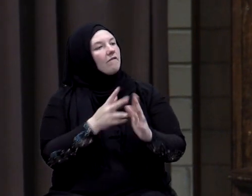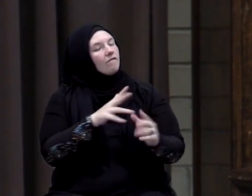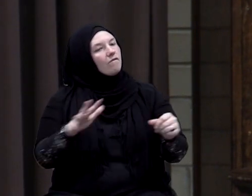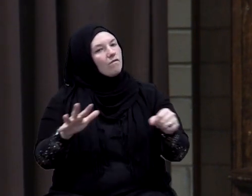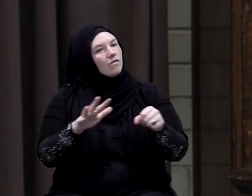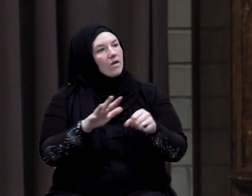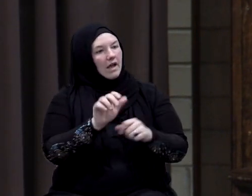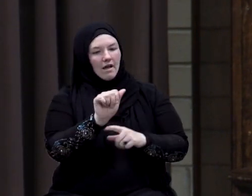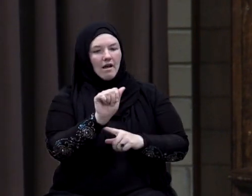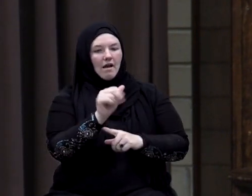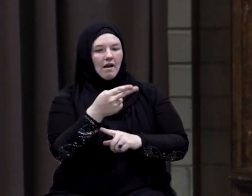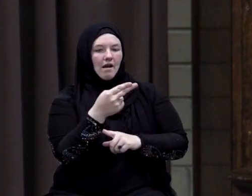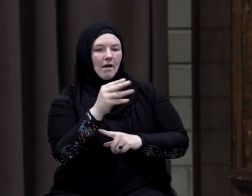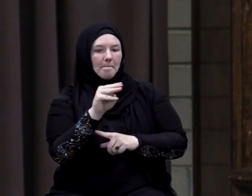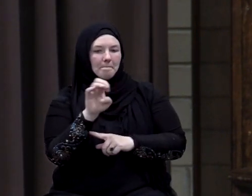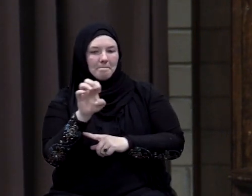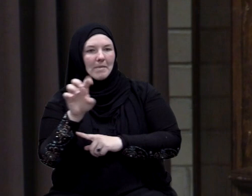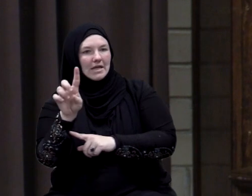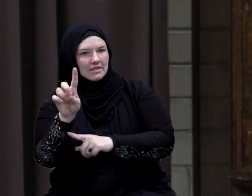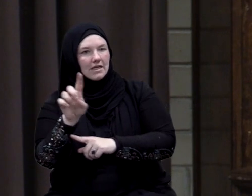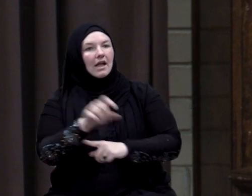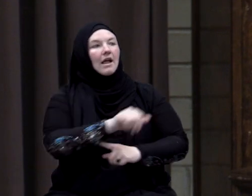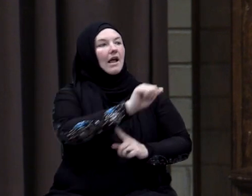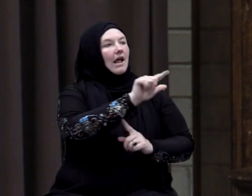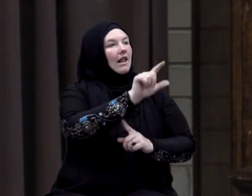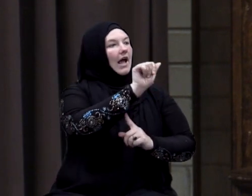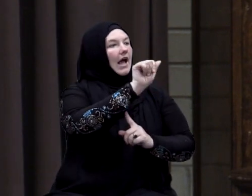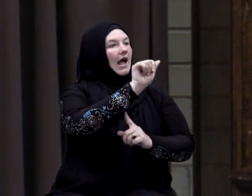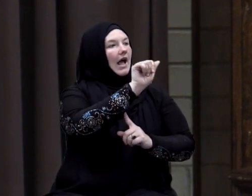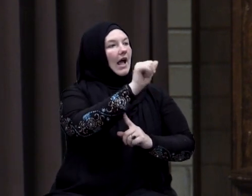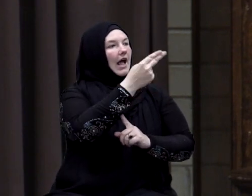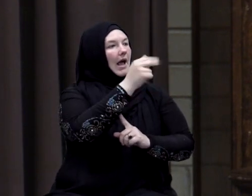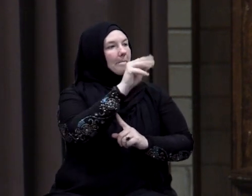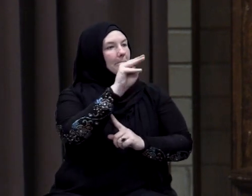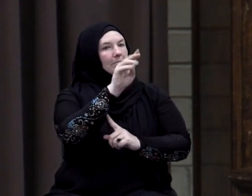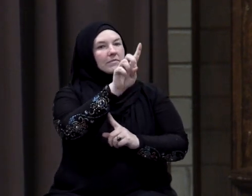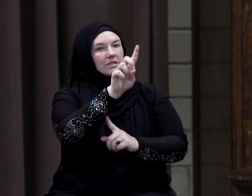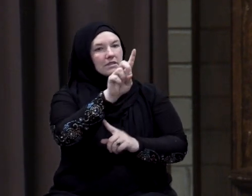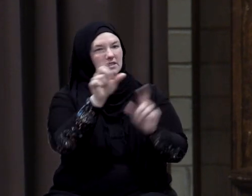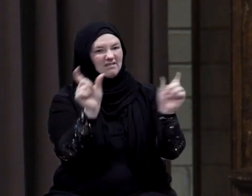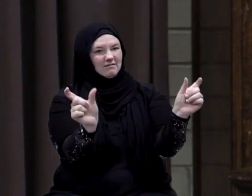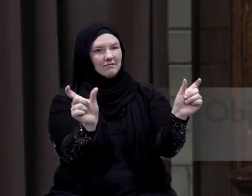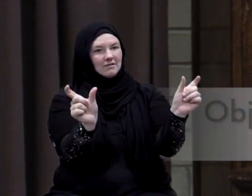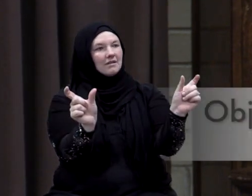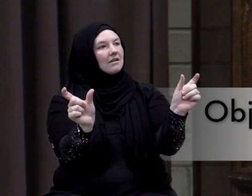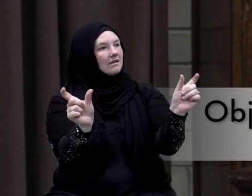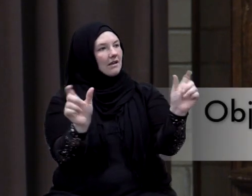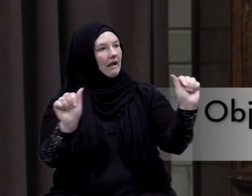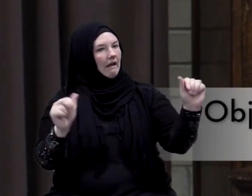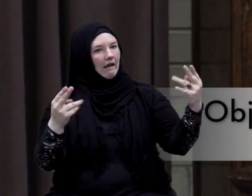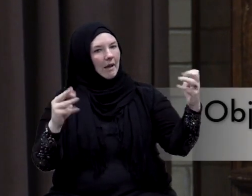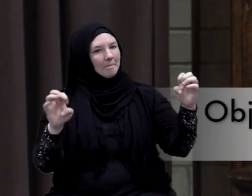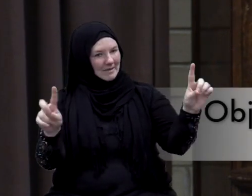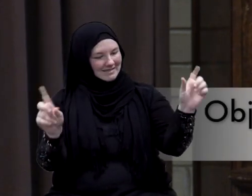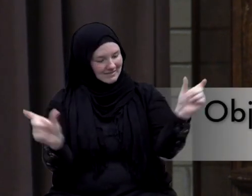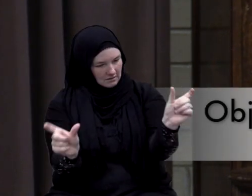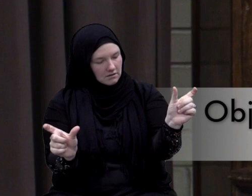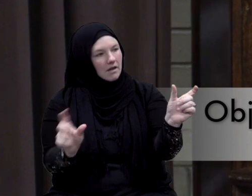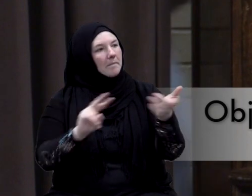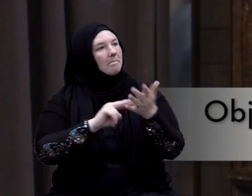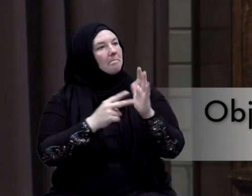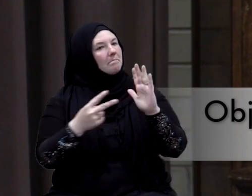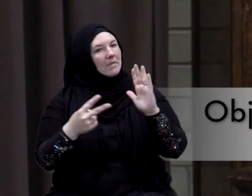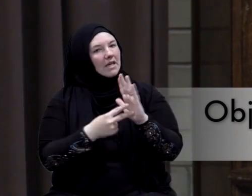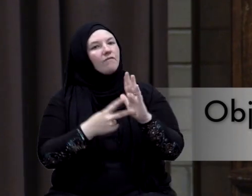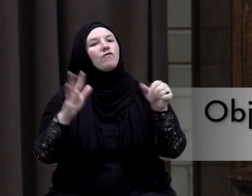Ahmad. Ashaddu an-nasi hamdan lillah. He is the one who is most praiseful of